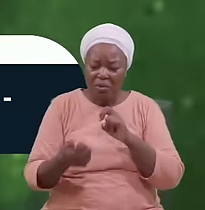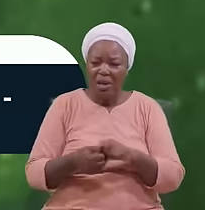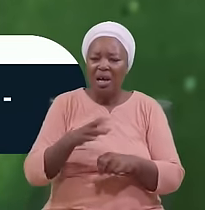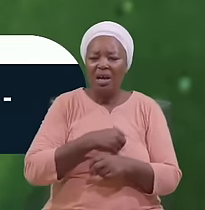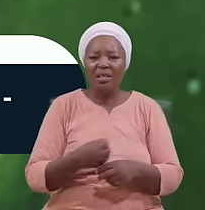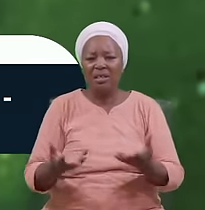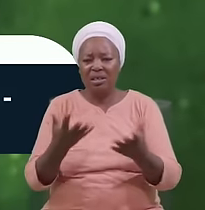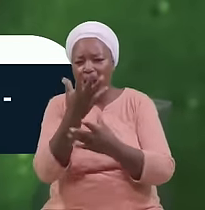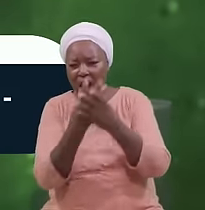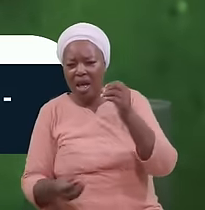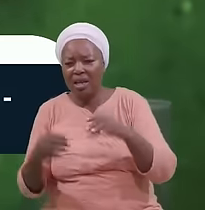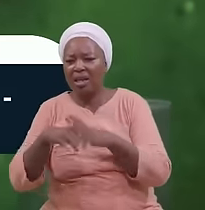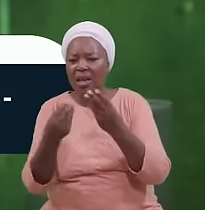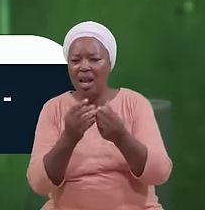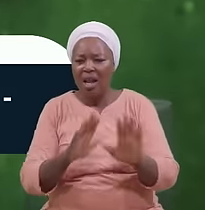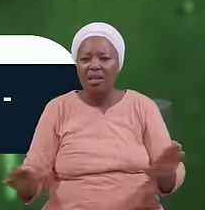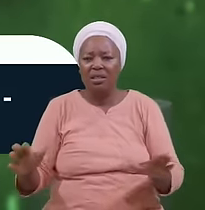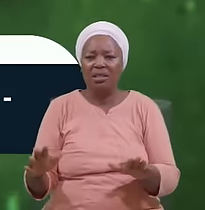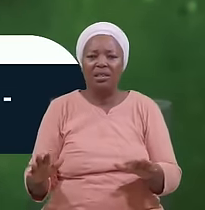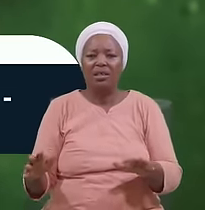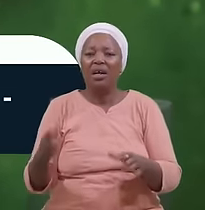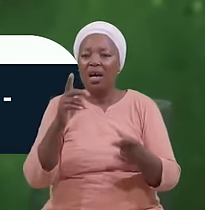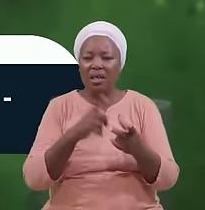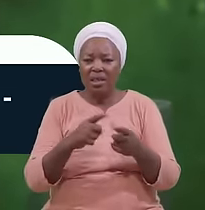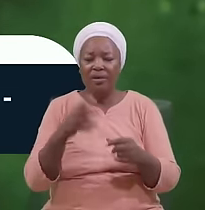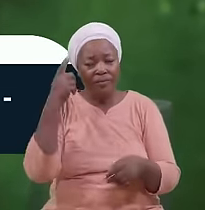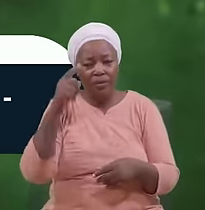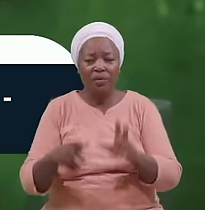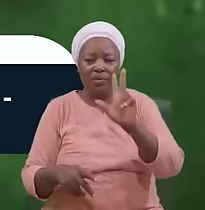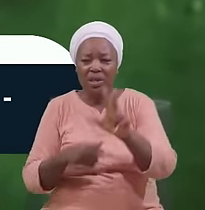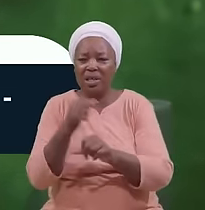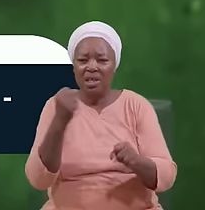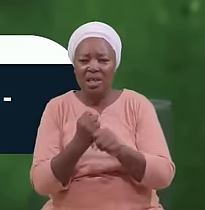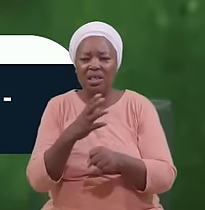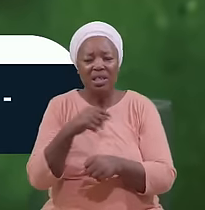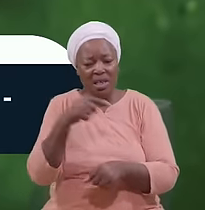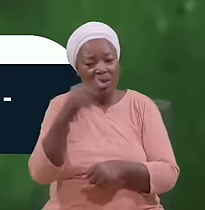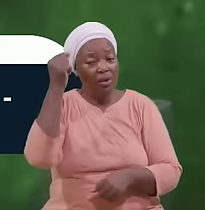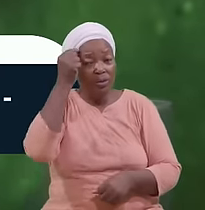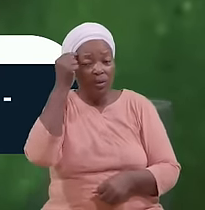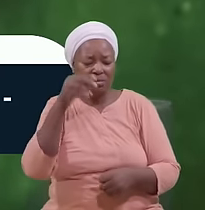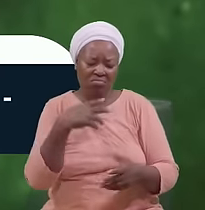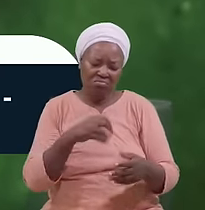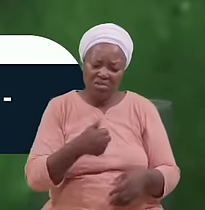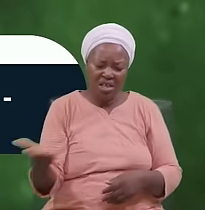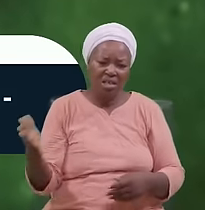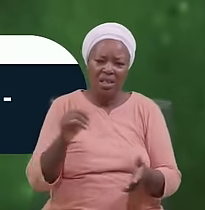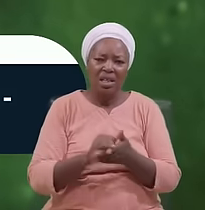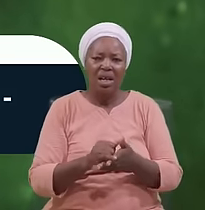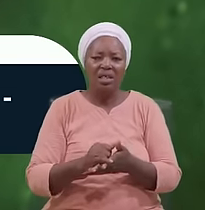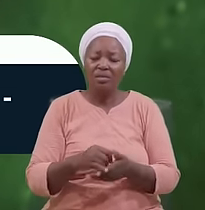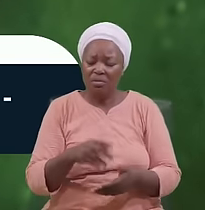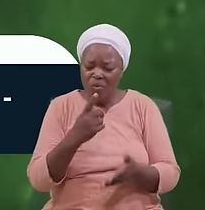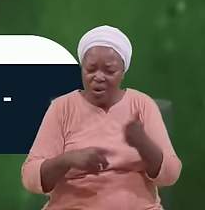scarcity and the wilderness life in 3 years, he thought, what else are we, can we